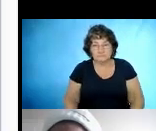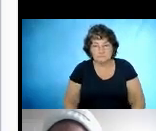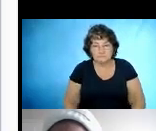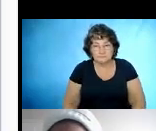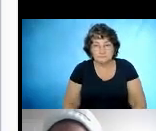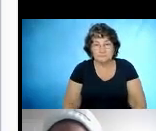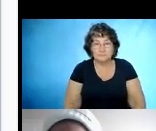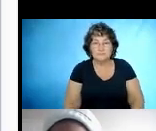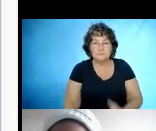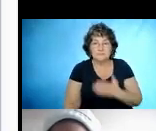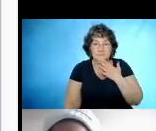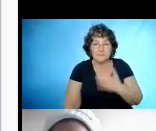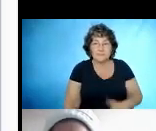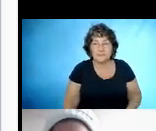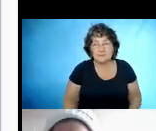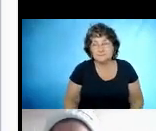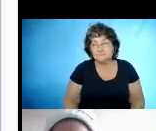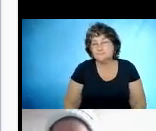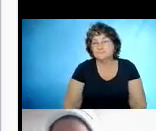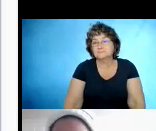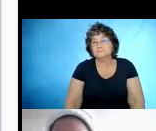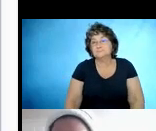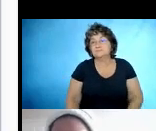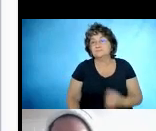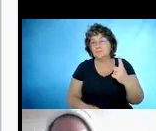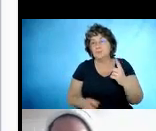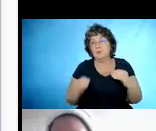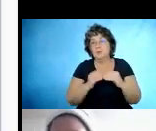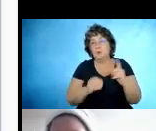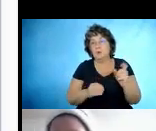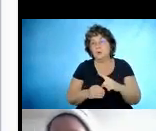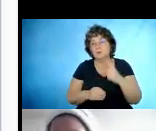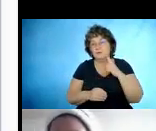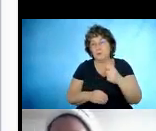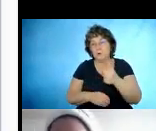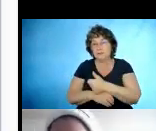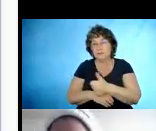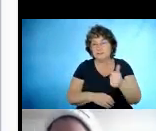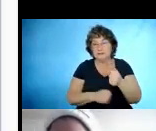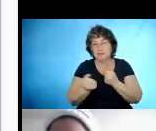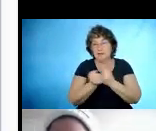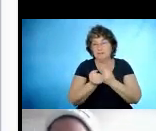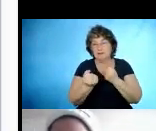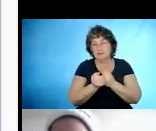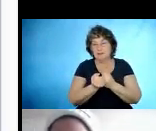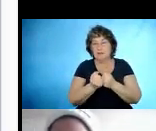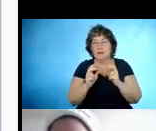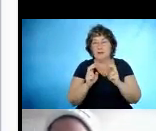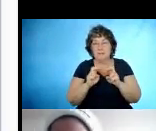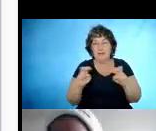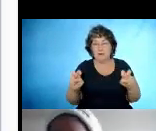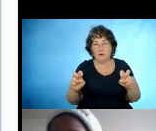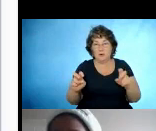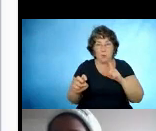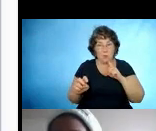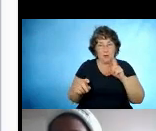Thank you for that. And there's another question that came in for the self-advocate panel, which I think is a very intriguing question. Would love to hear